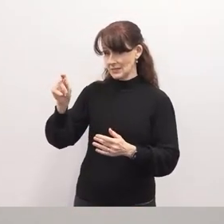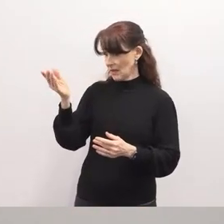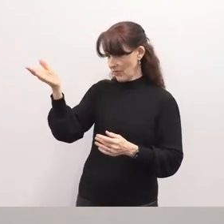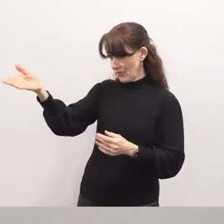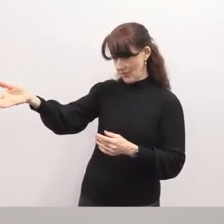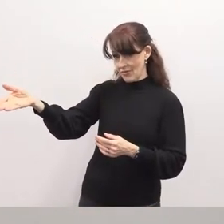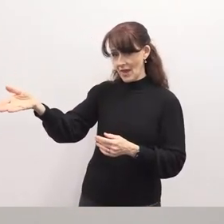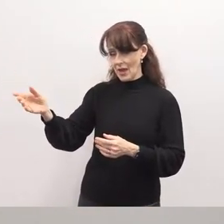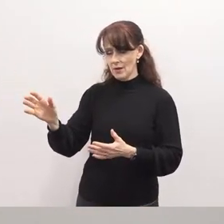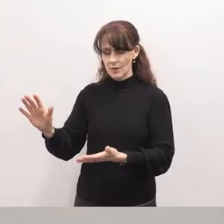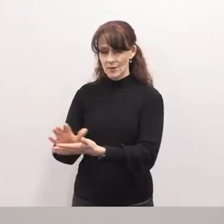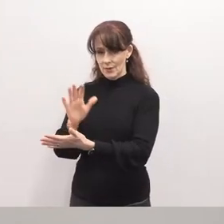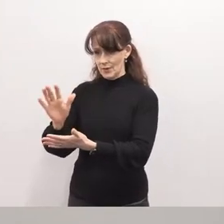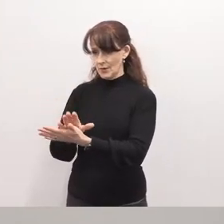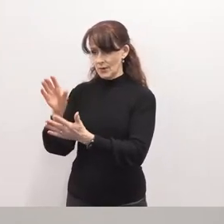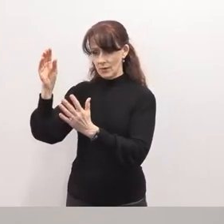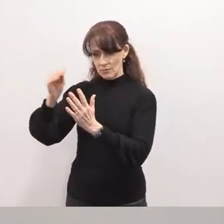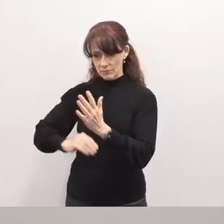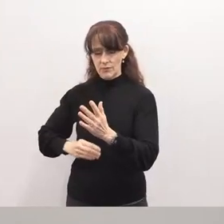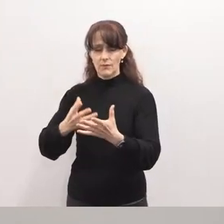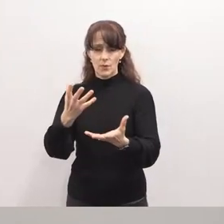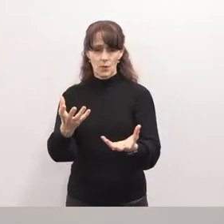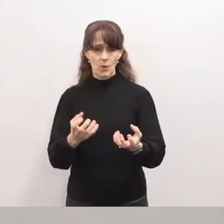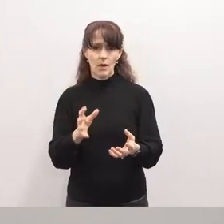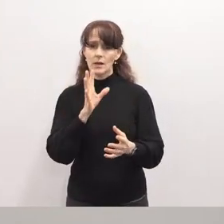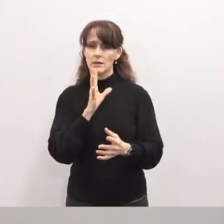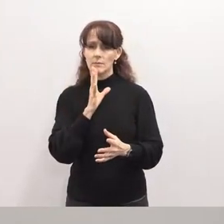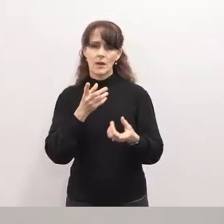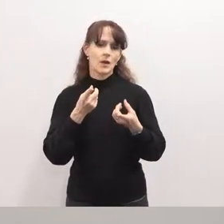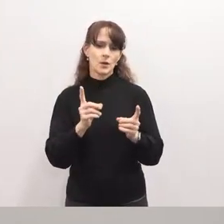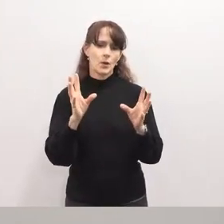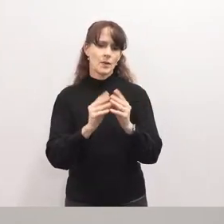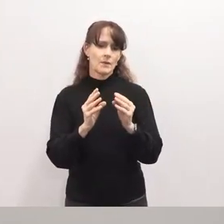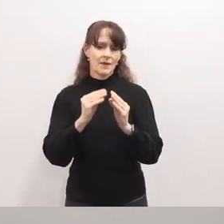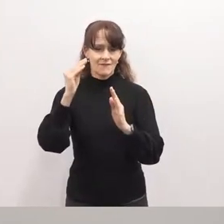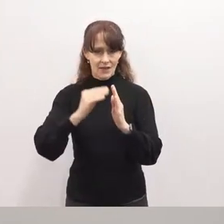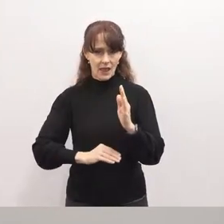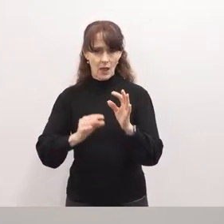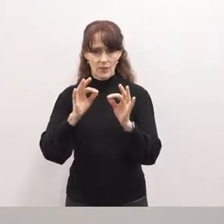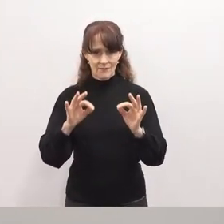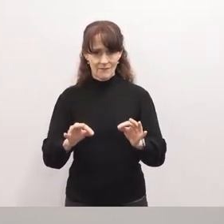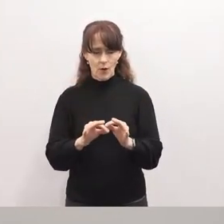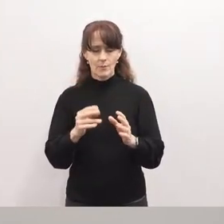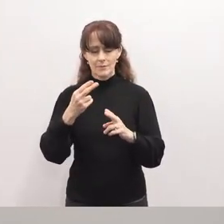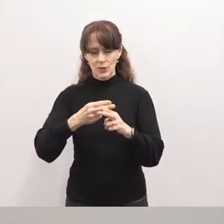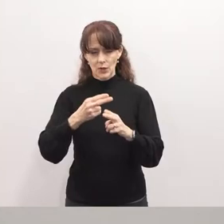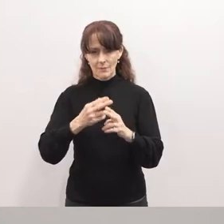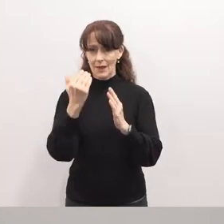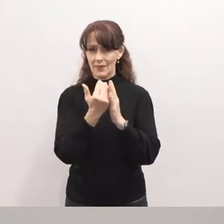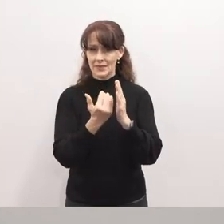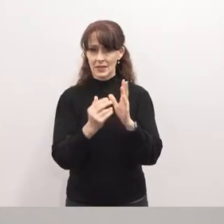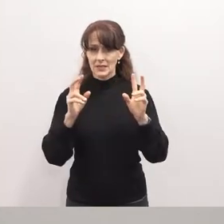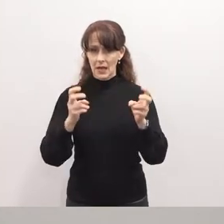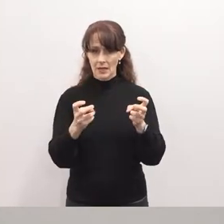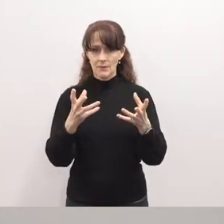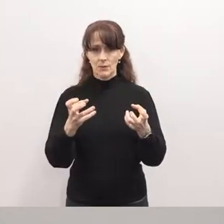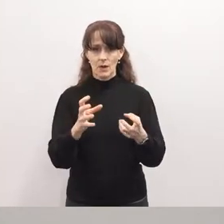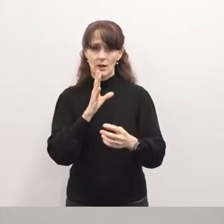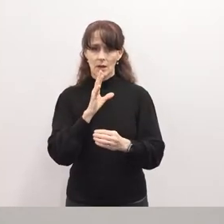board secretary. If you wish to speak during the meeting, please fill out a form now indicating your name and the agenda item you wish